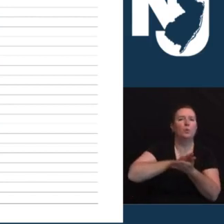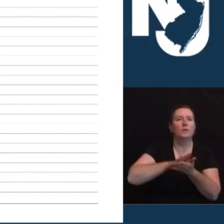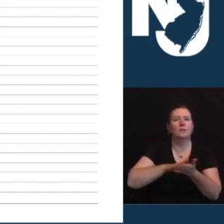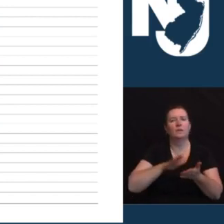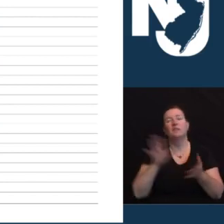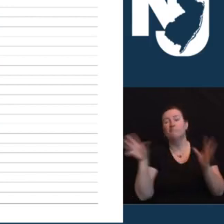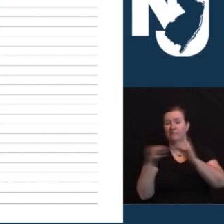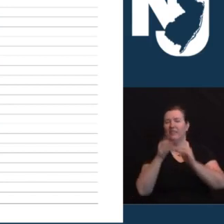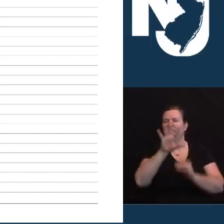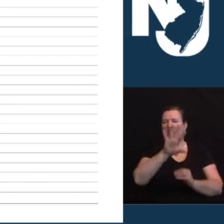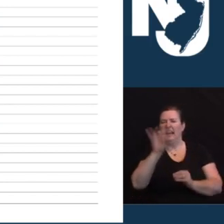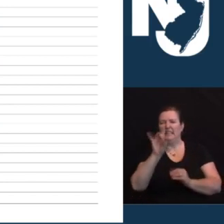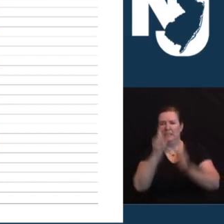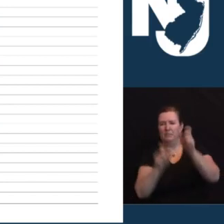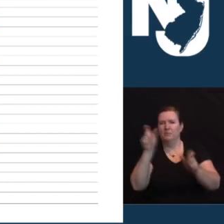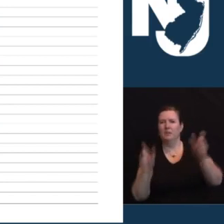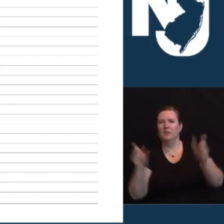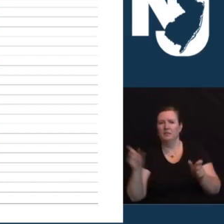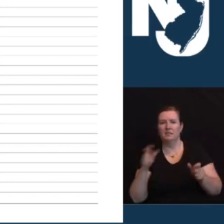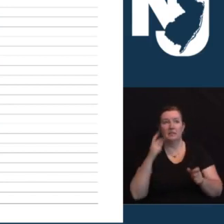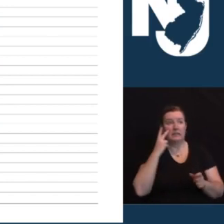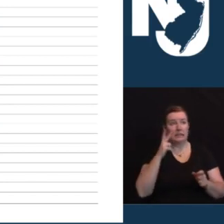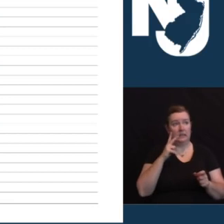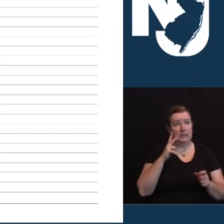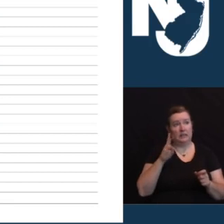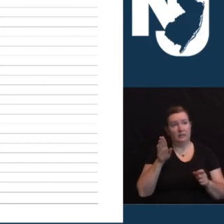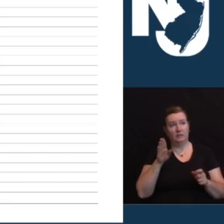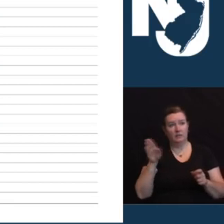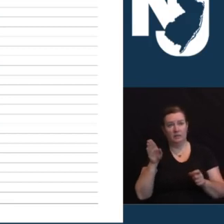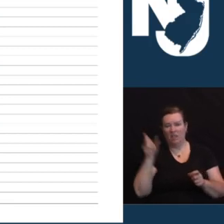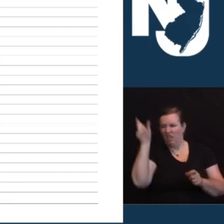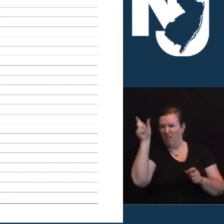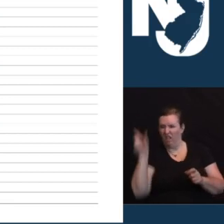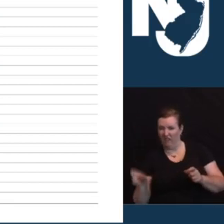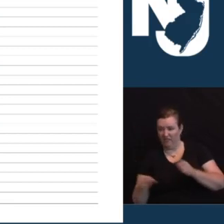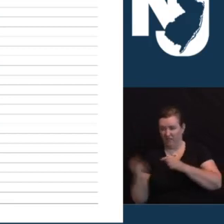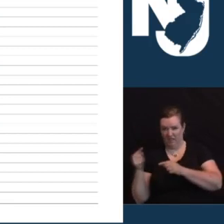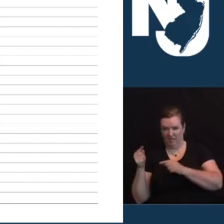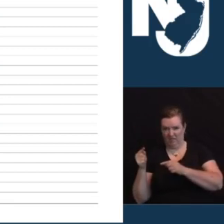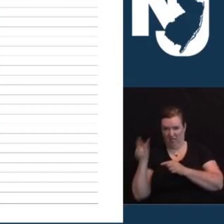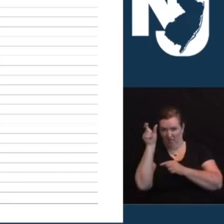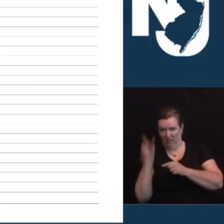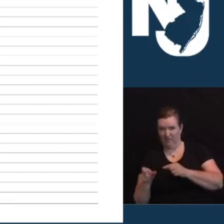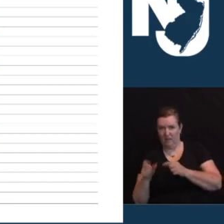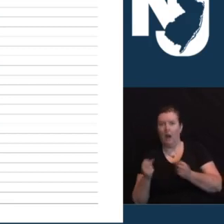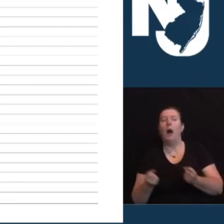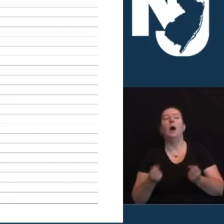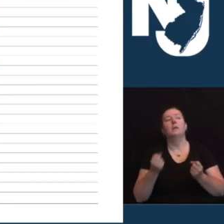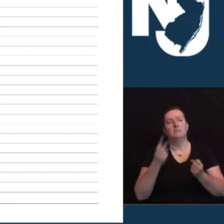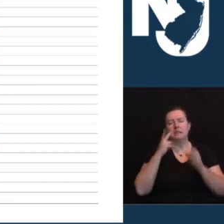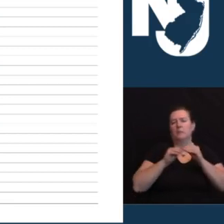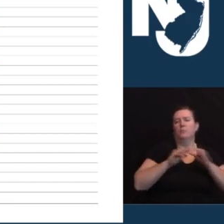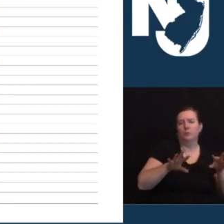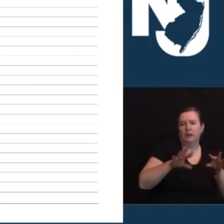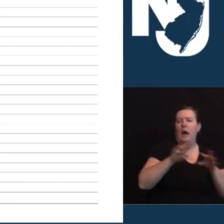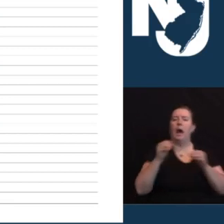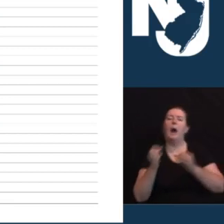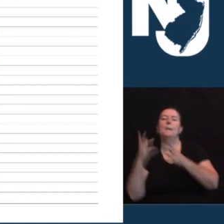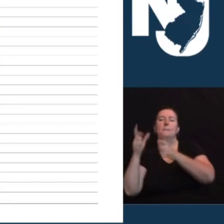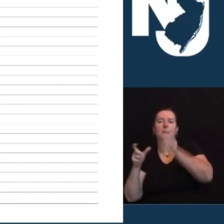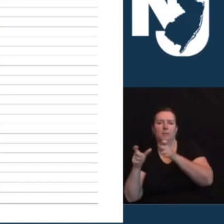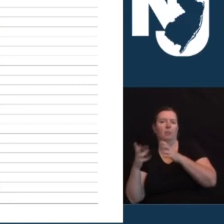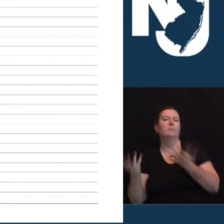of the virus. And again, on the left column, you see the outbreaks by county. The right column, the number of persons, whether it's students,